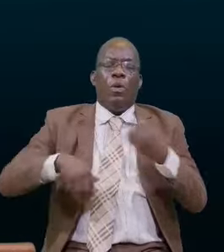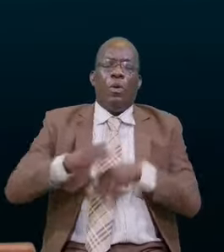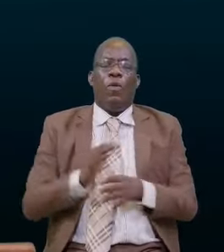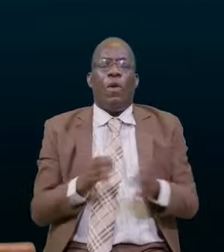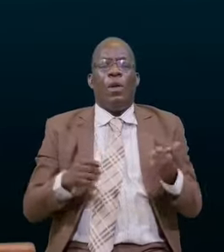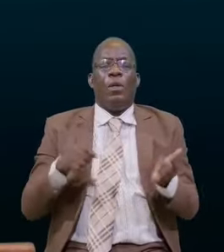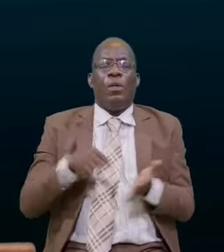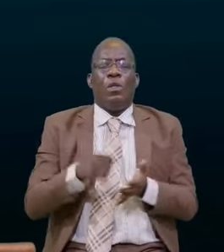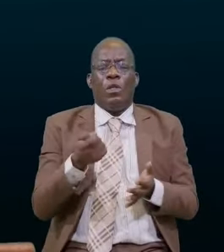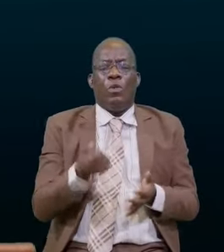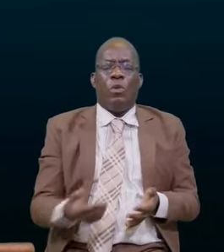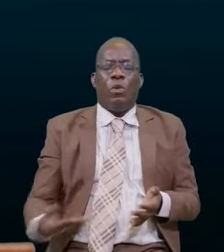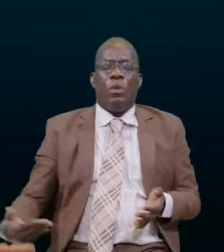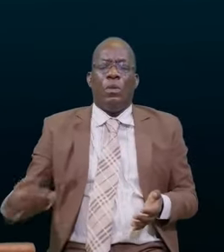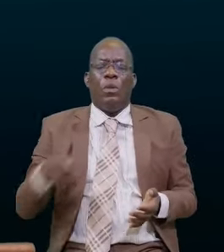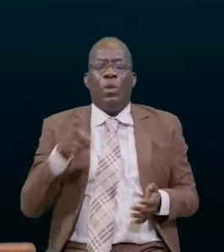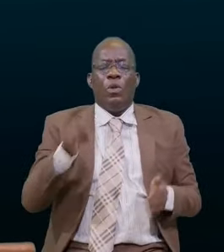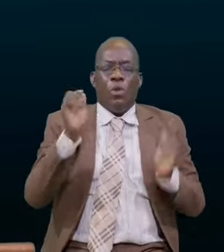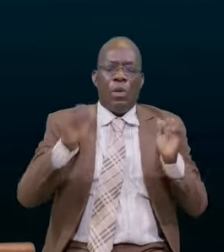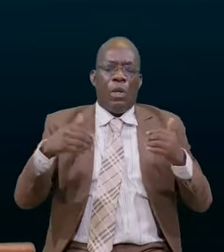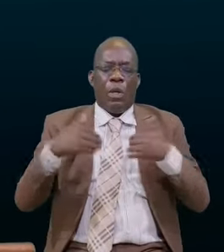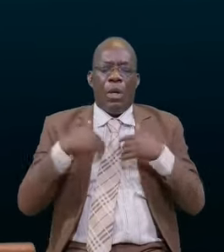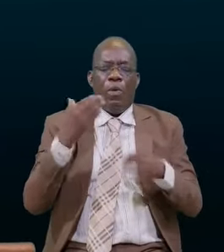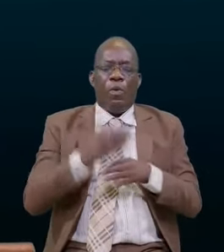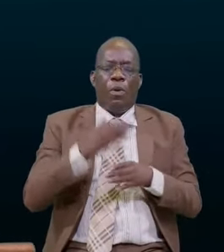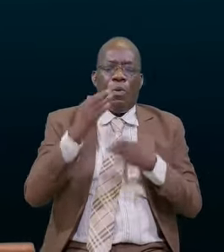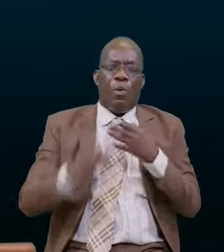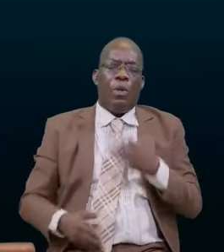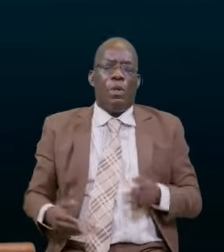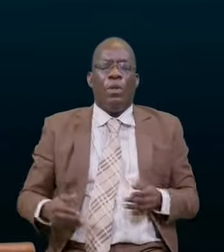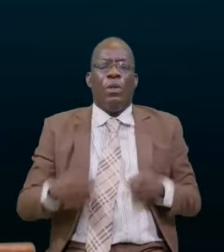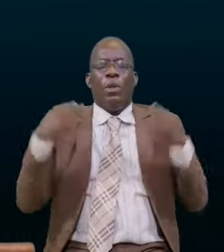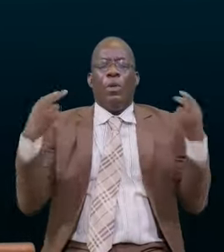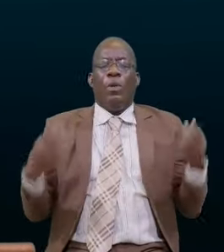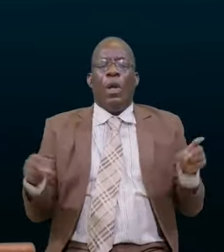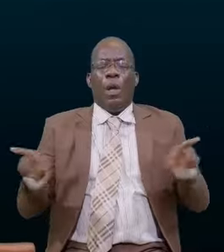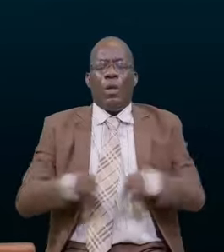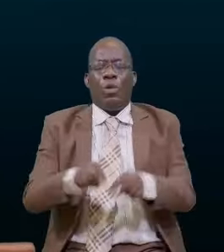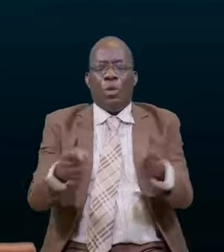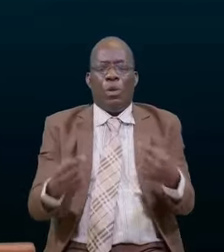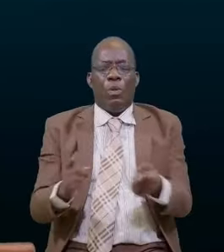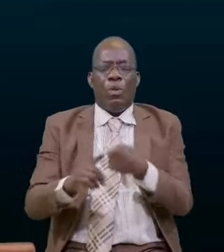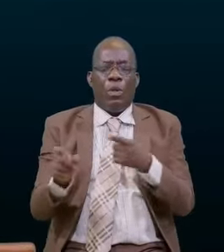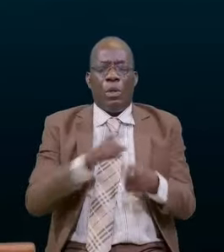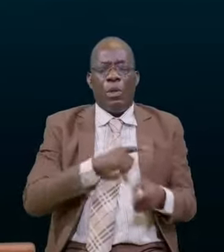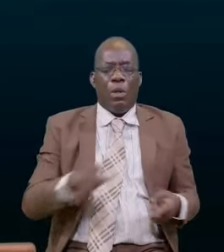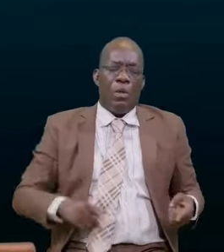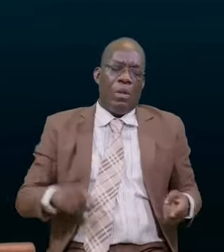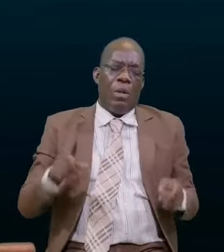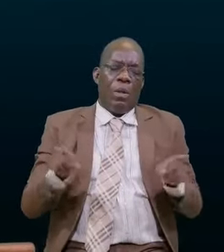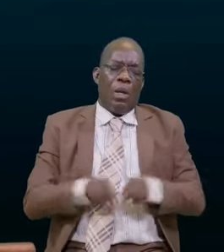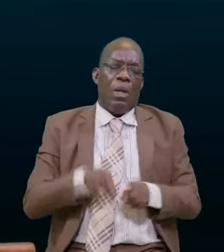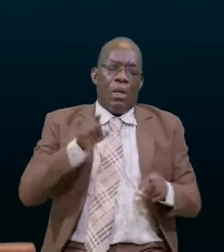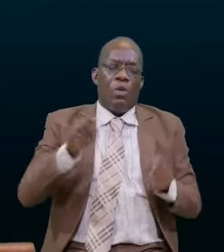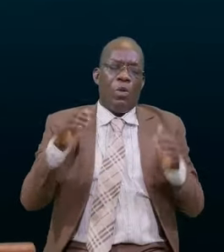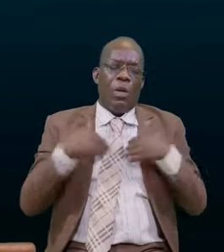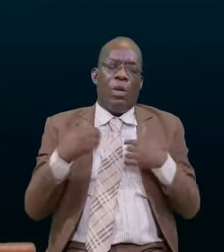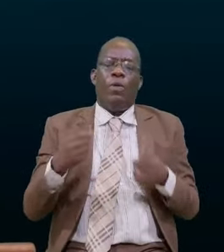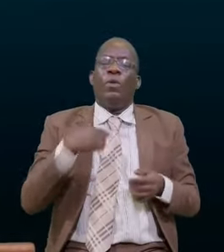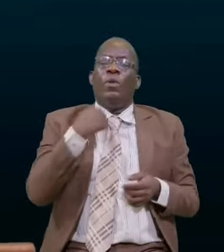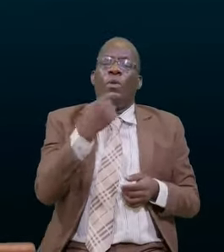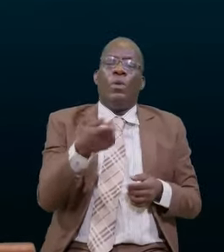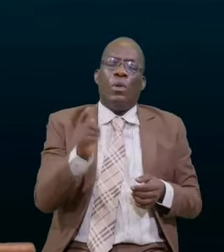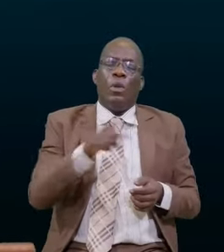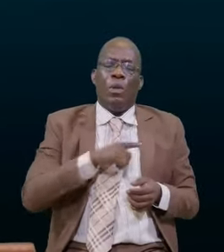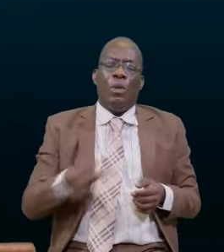you can have total Victory as you have come to the Lord as you have told the Lord to come and really save you the Lord is